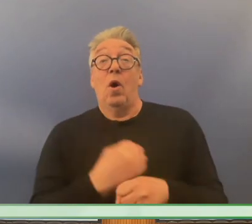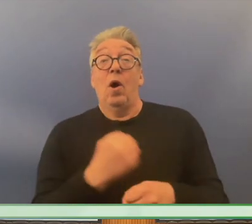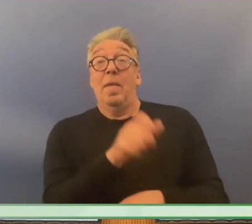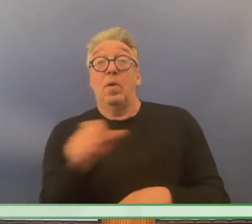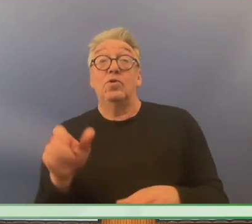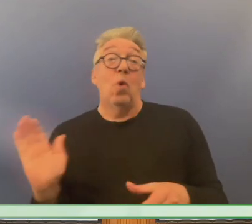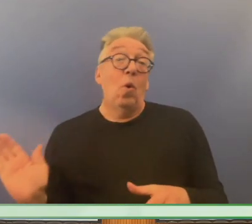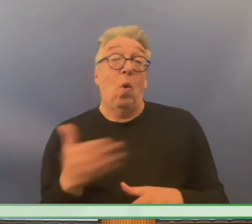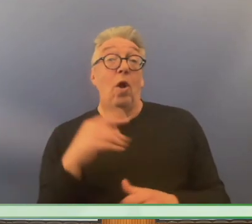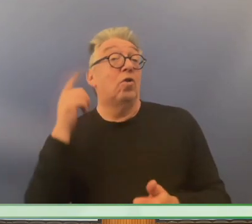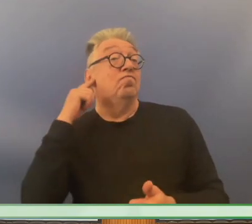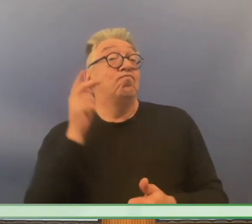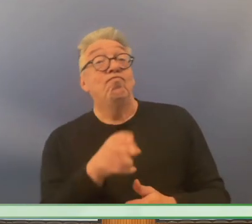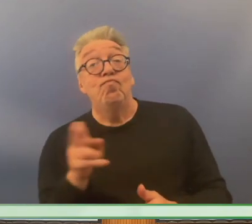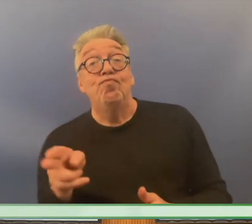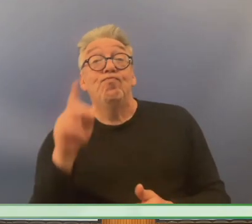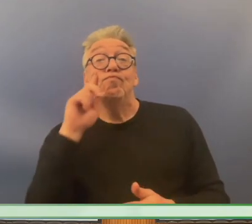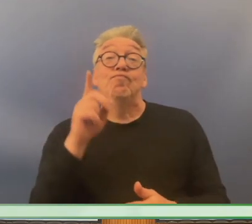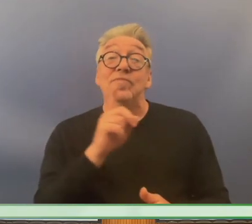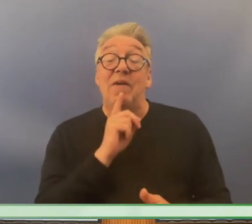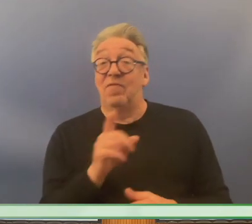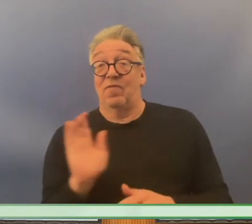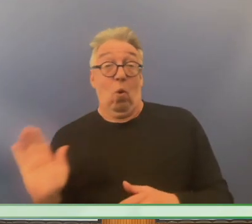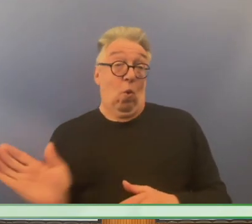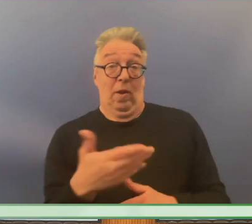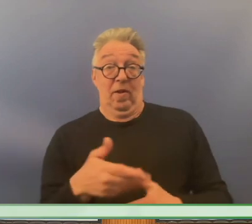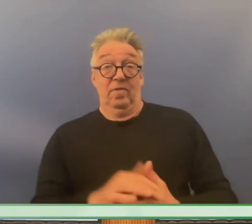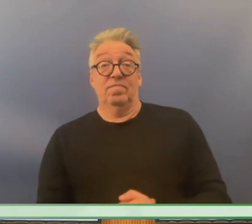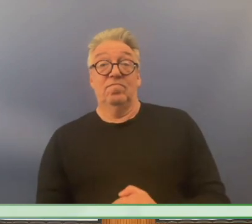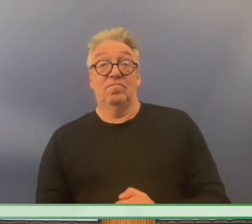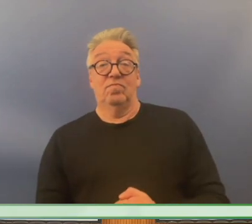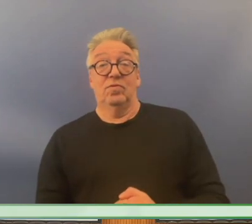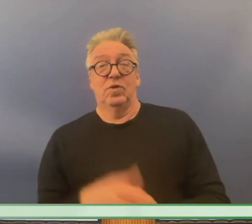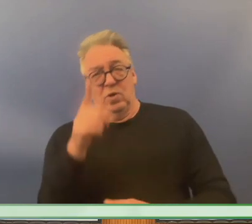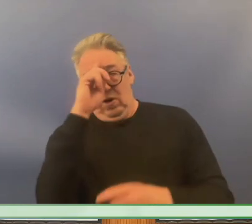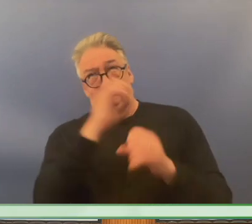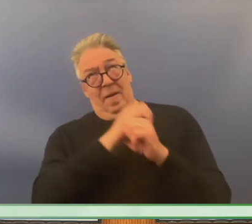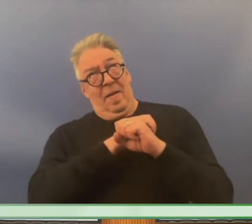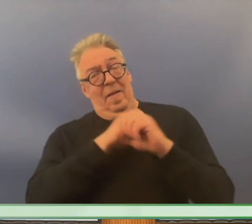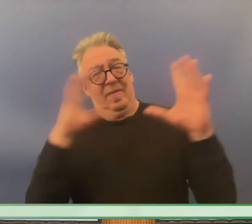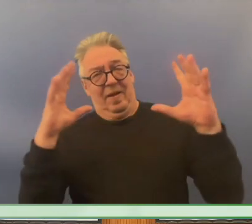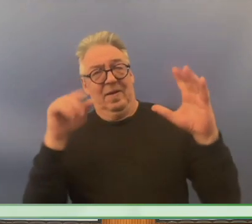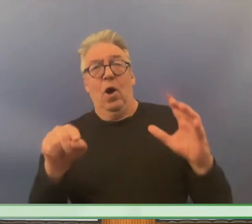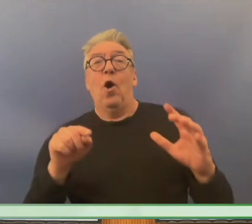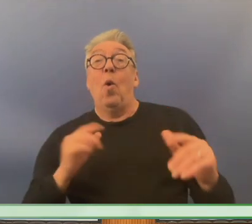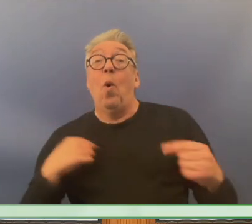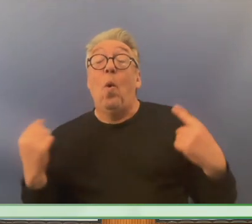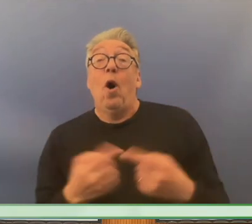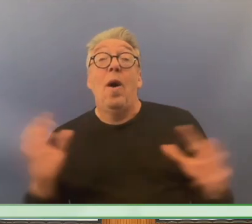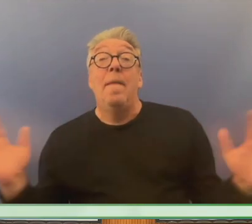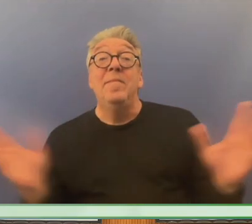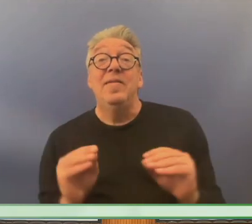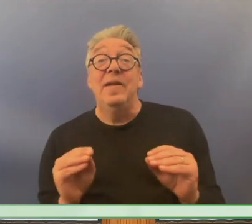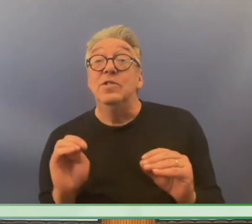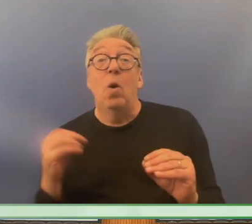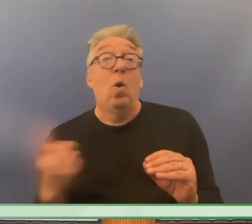impaired. So think about our meetings being in sign language. So it's very